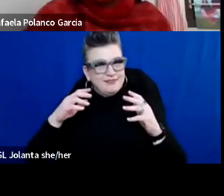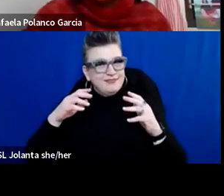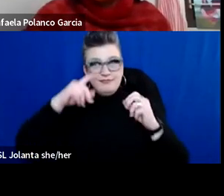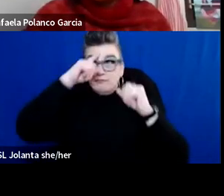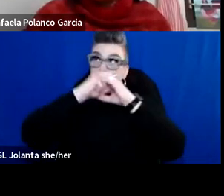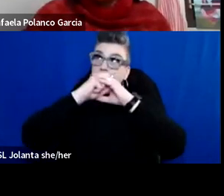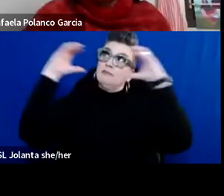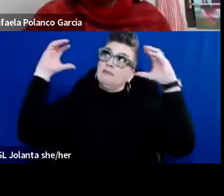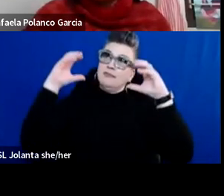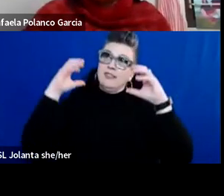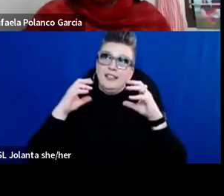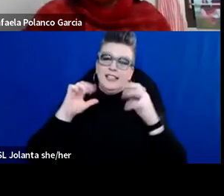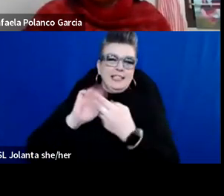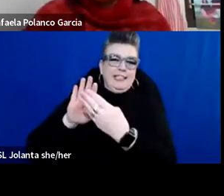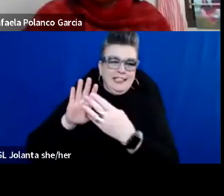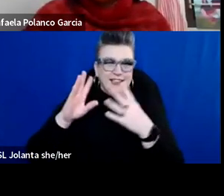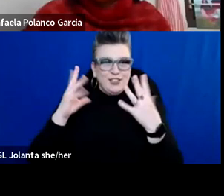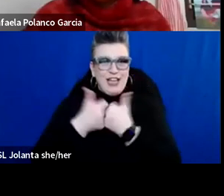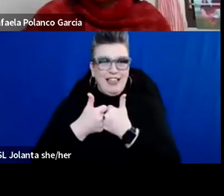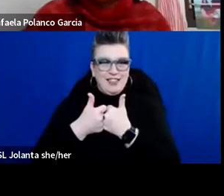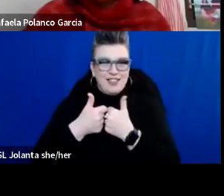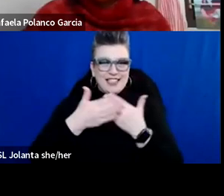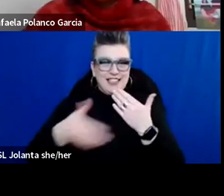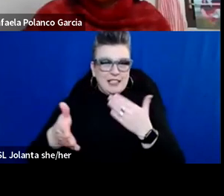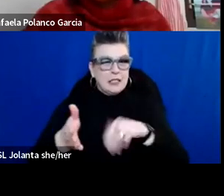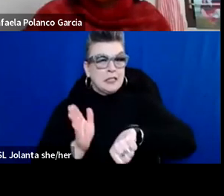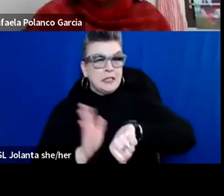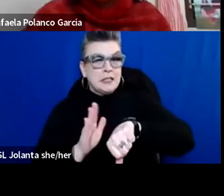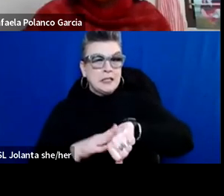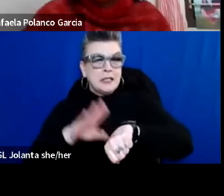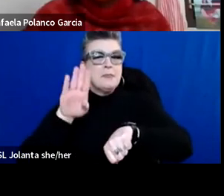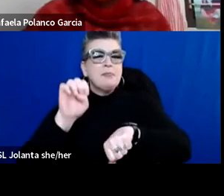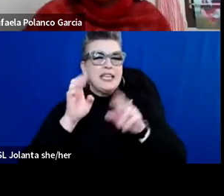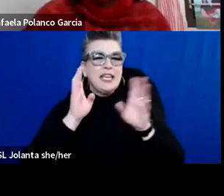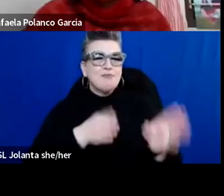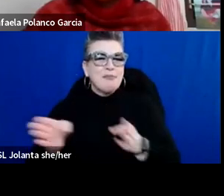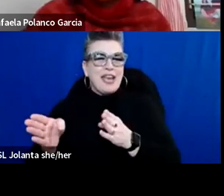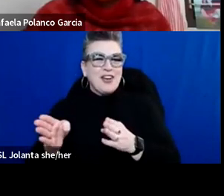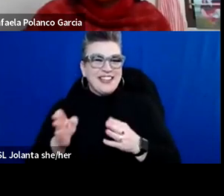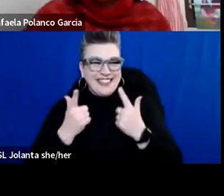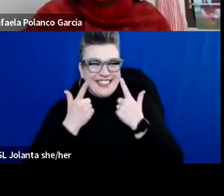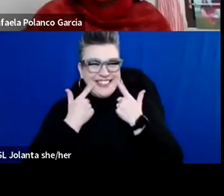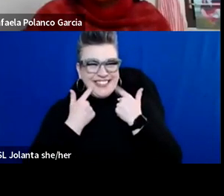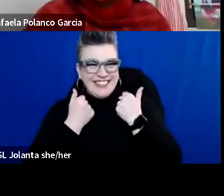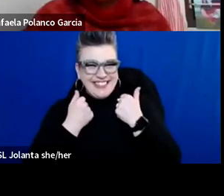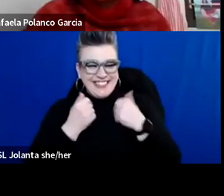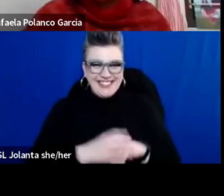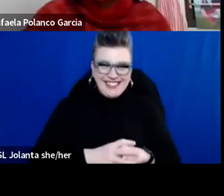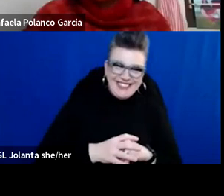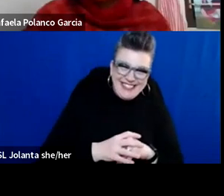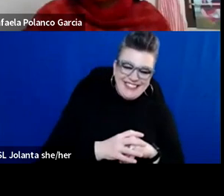challenges ahead please be prepared thank you thank you yeah yeah mr